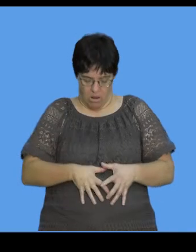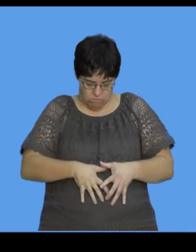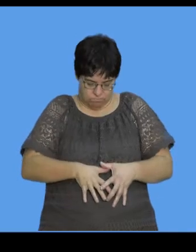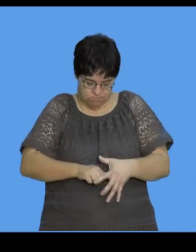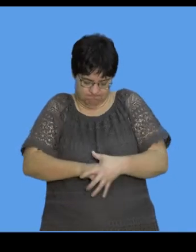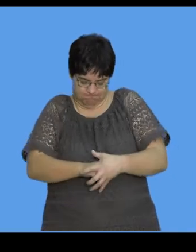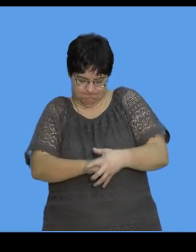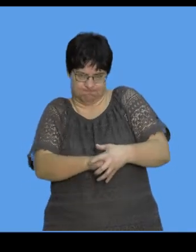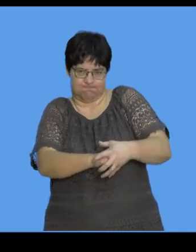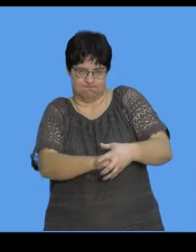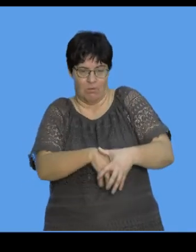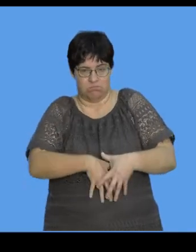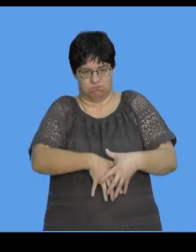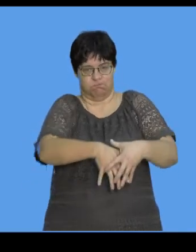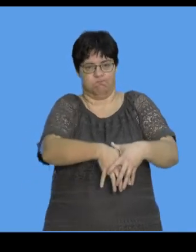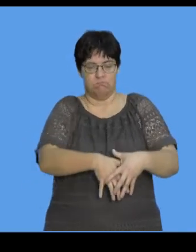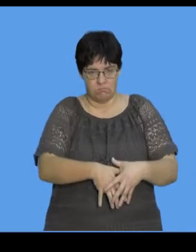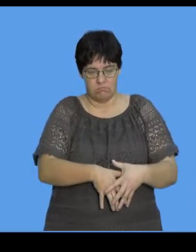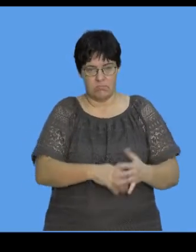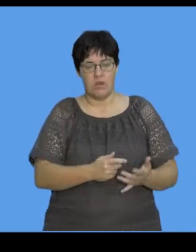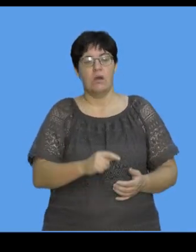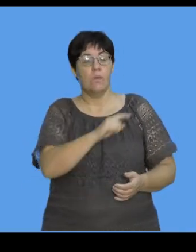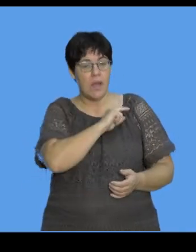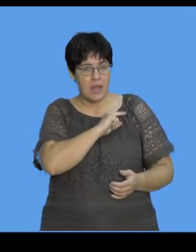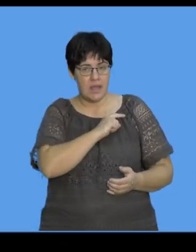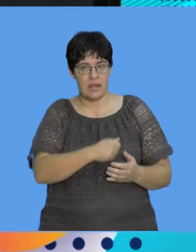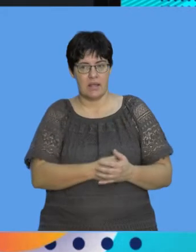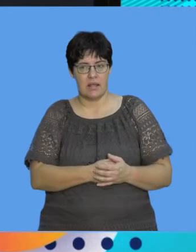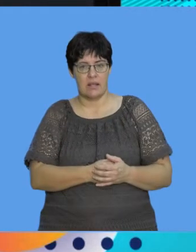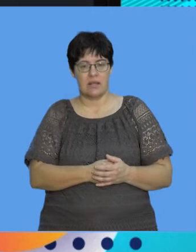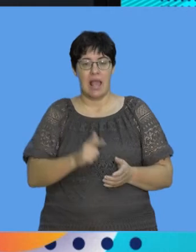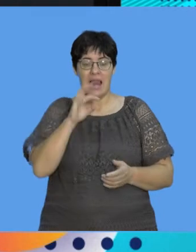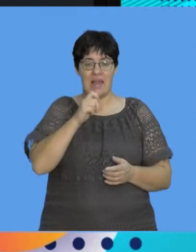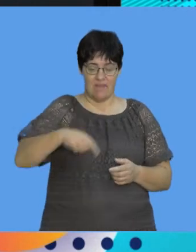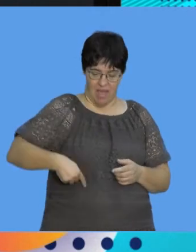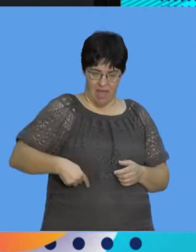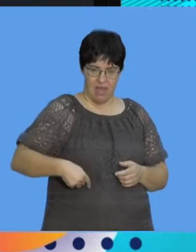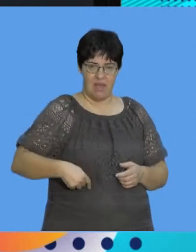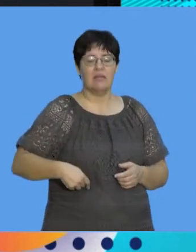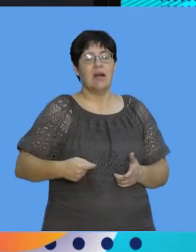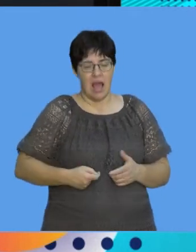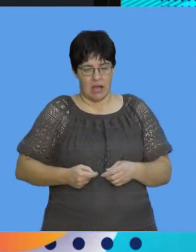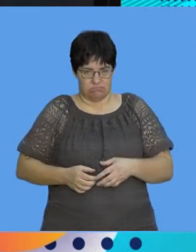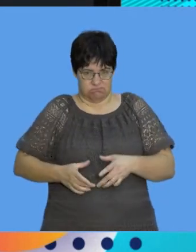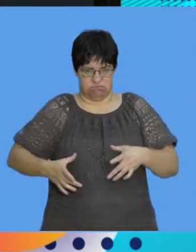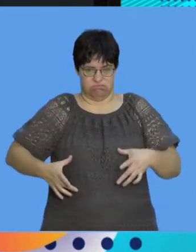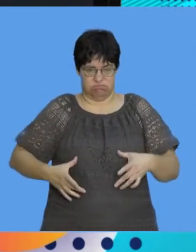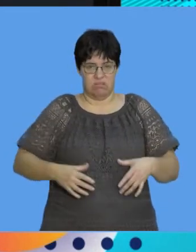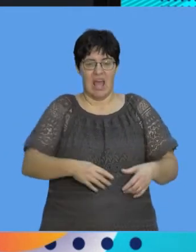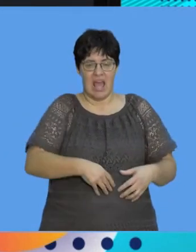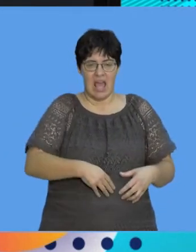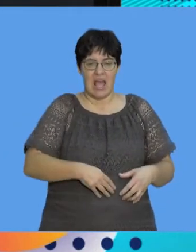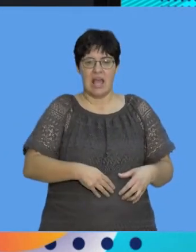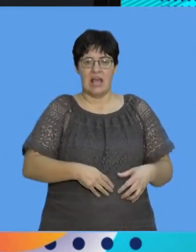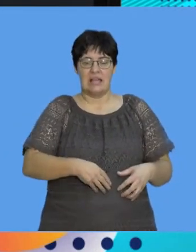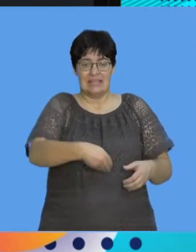out, goes big. So what happens is that the liver enlarges and the tummy bloats out and